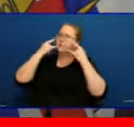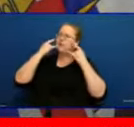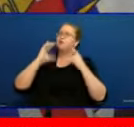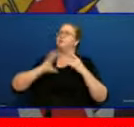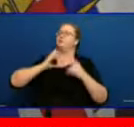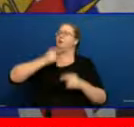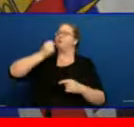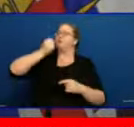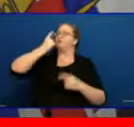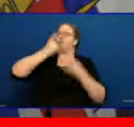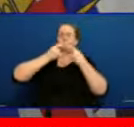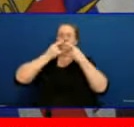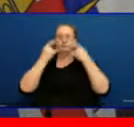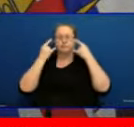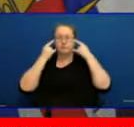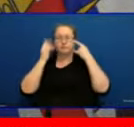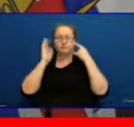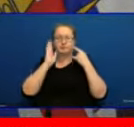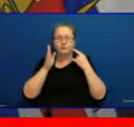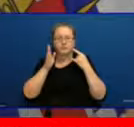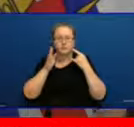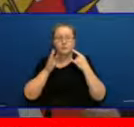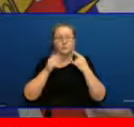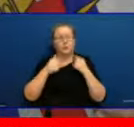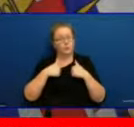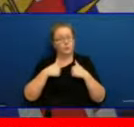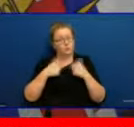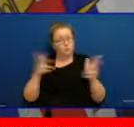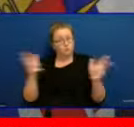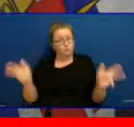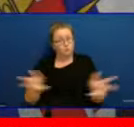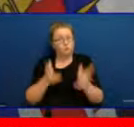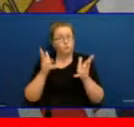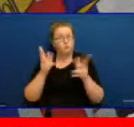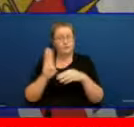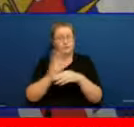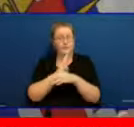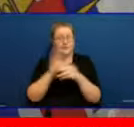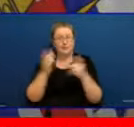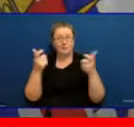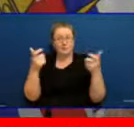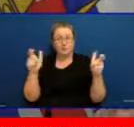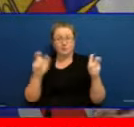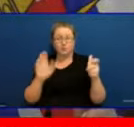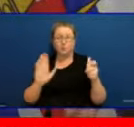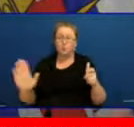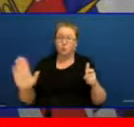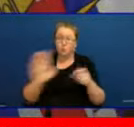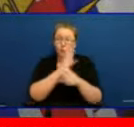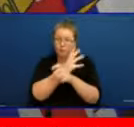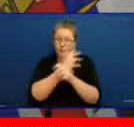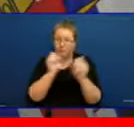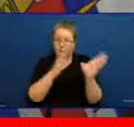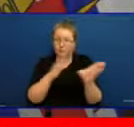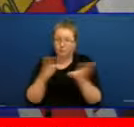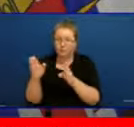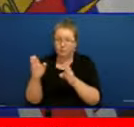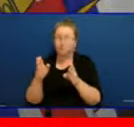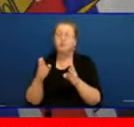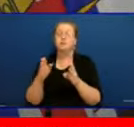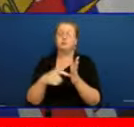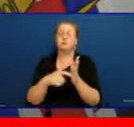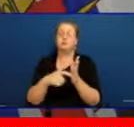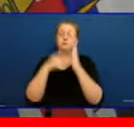seeing that. And I would encourage particularly some of the larger businesses, this needs to be part of your safety protocols, and